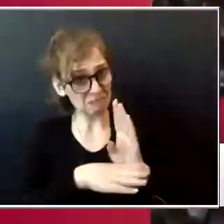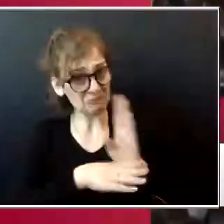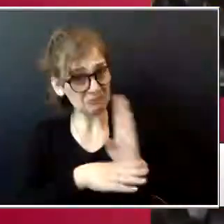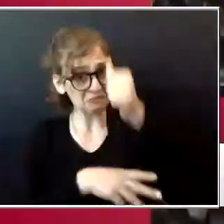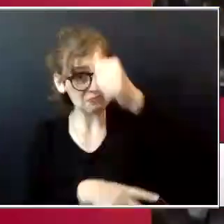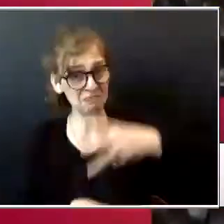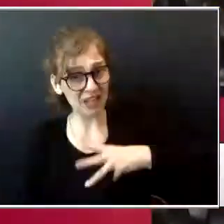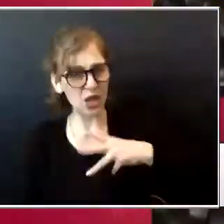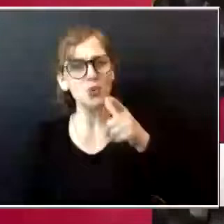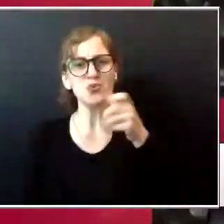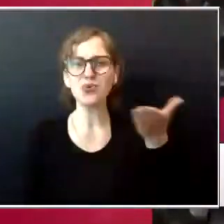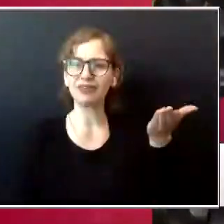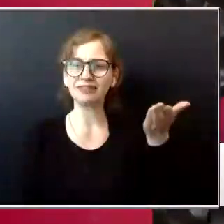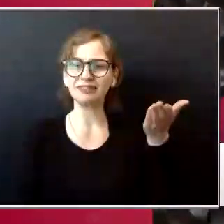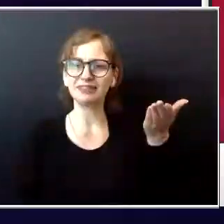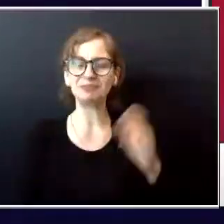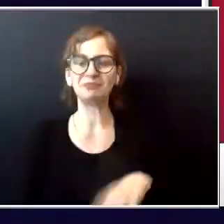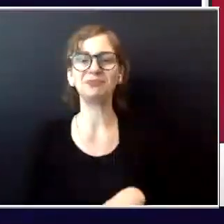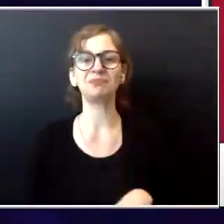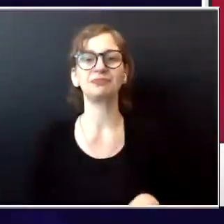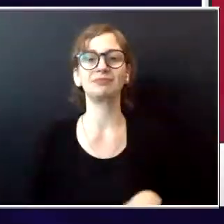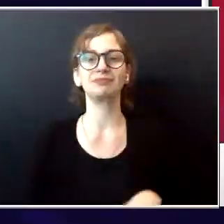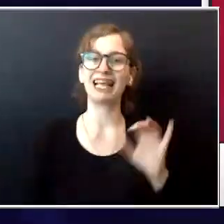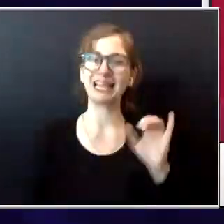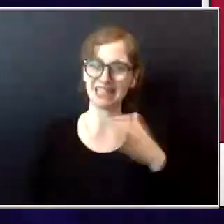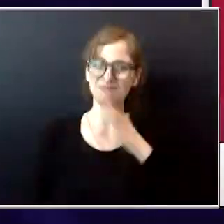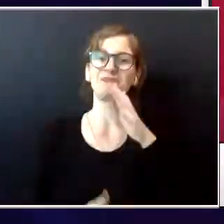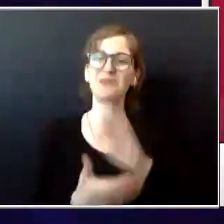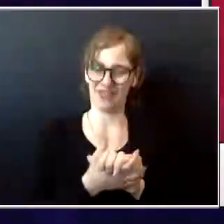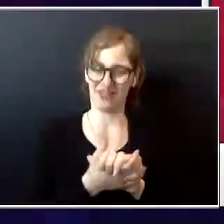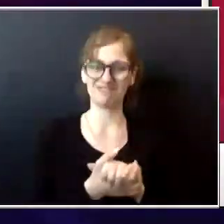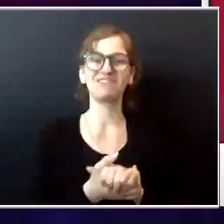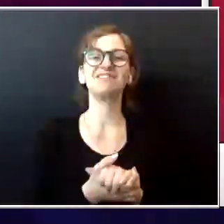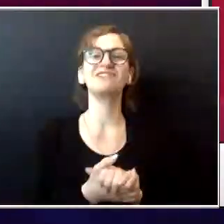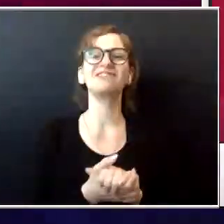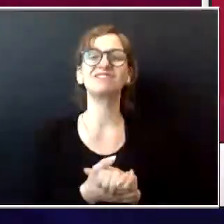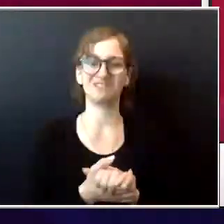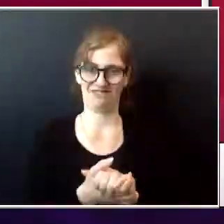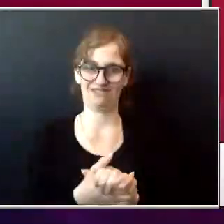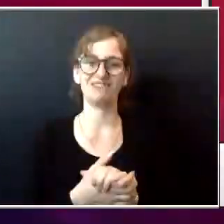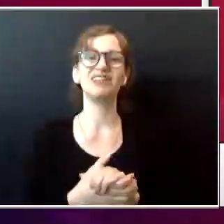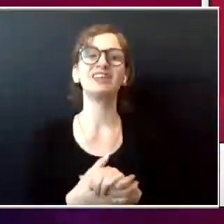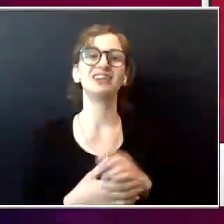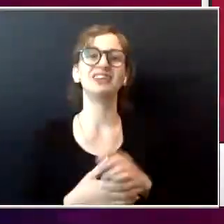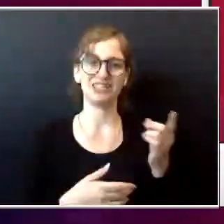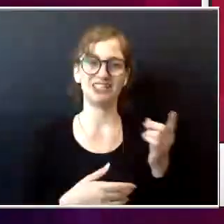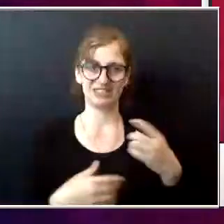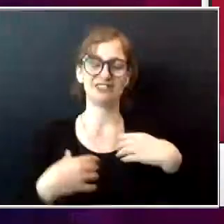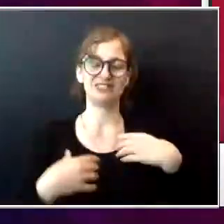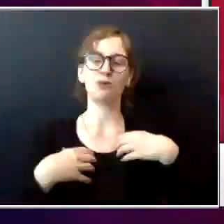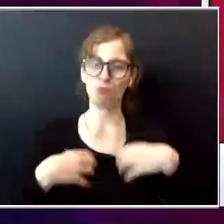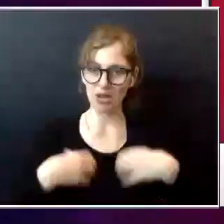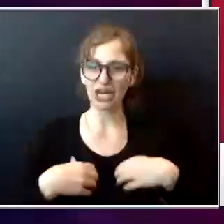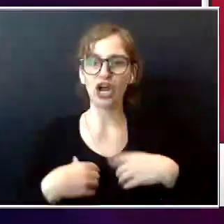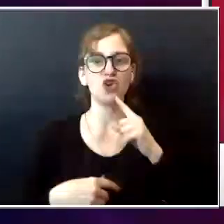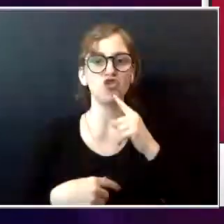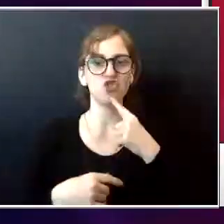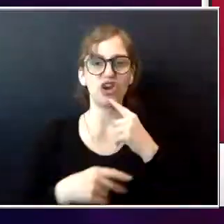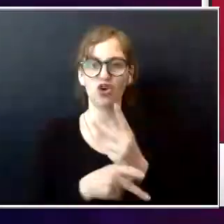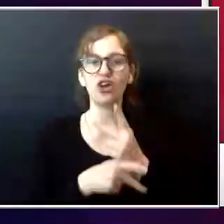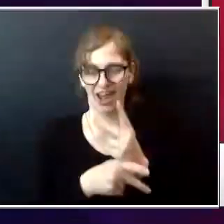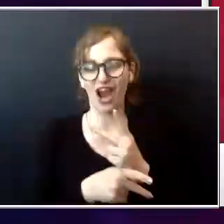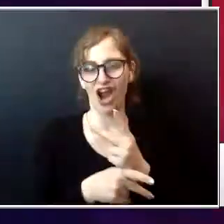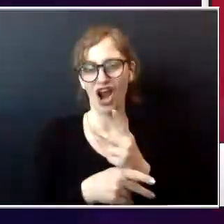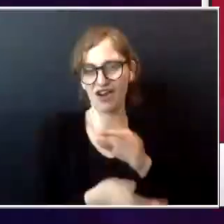at? So that's my wife. She's a physician, a pulmonary critical care physician, and those are our twins,